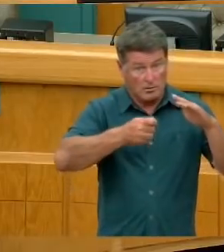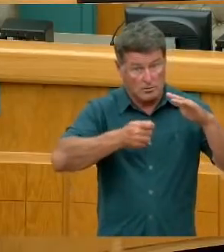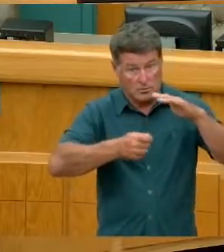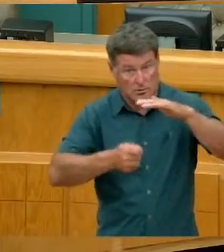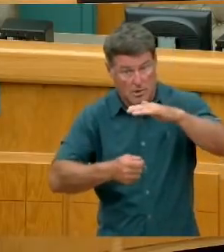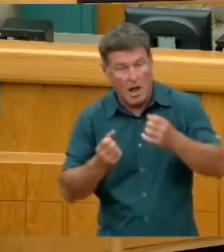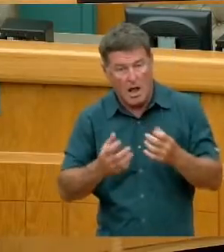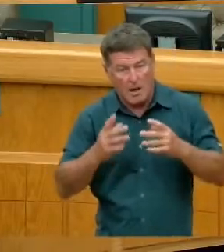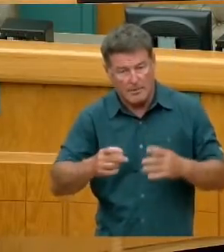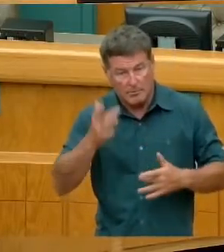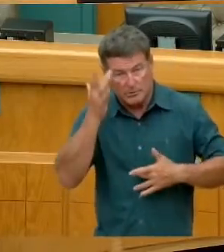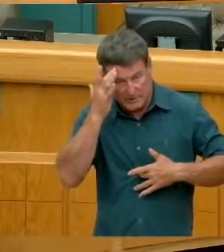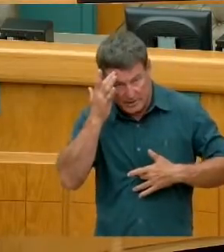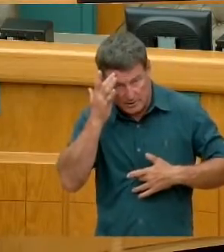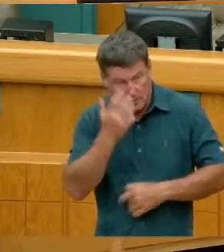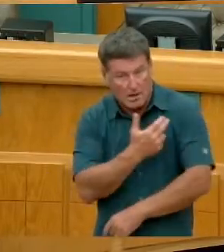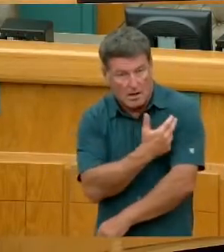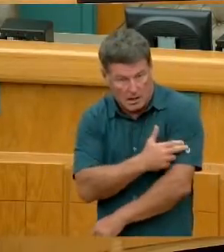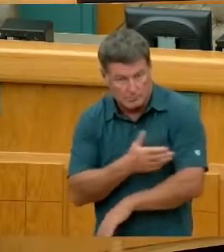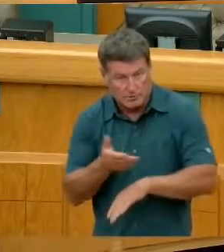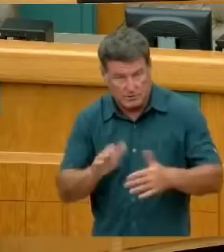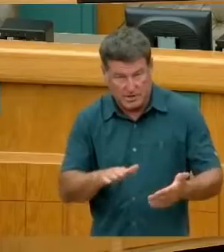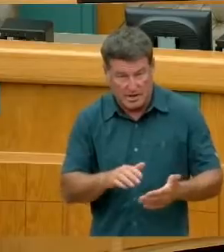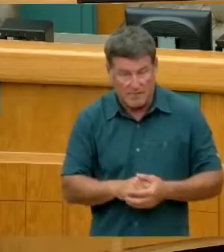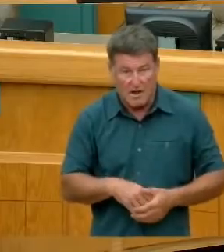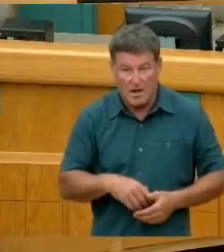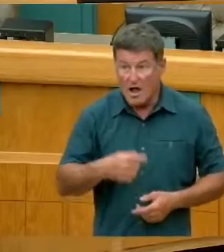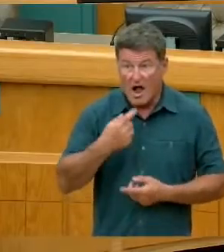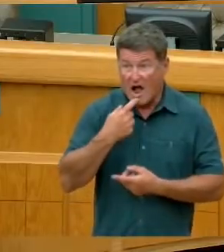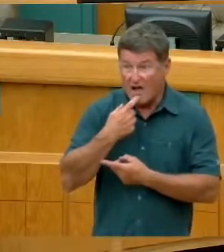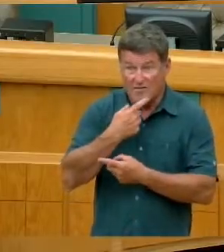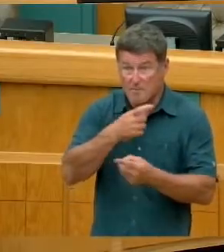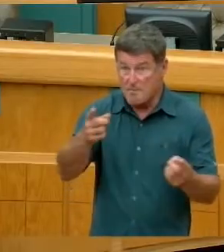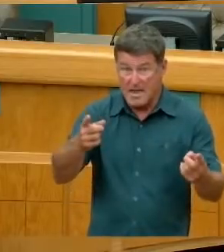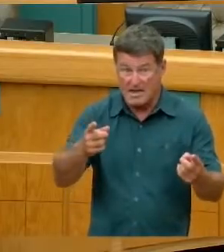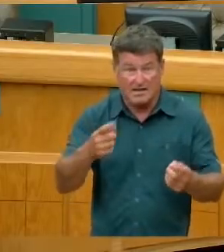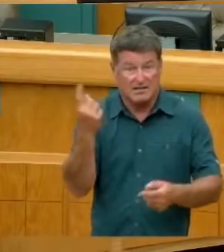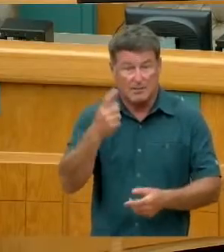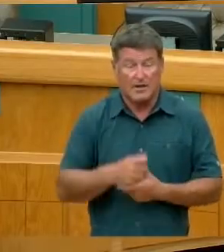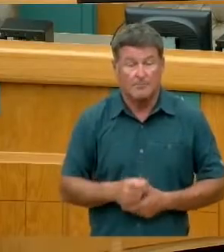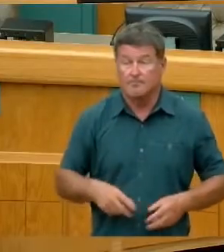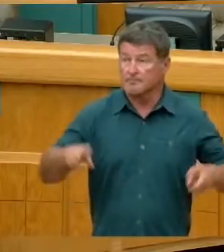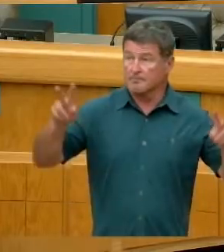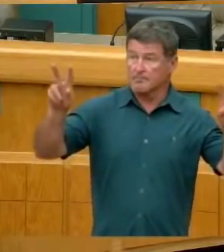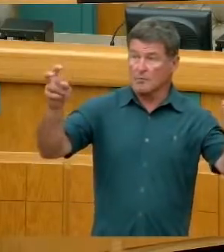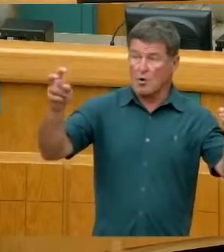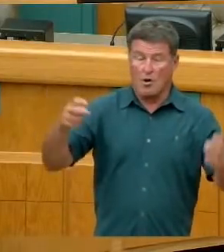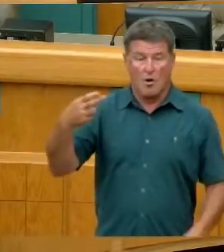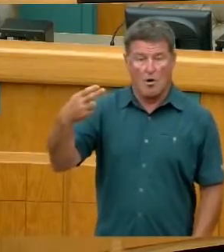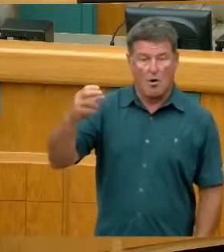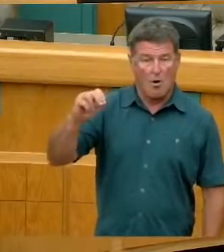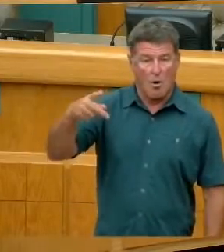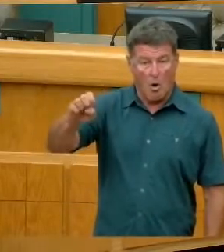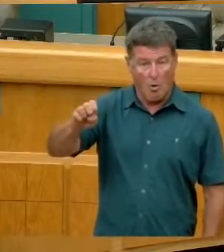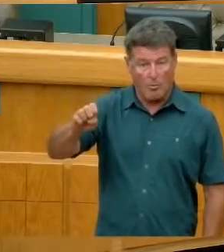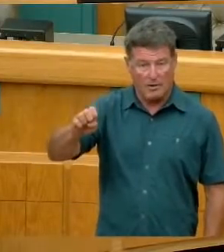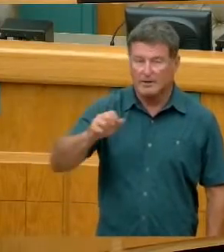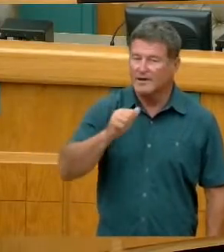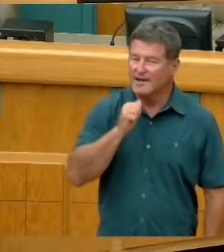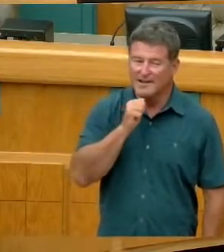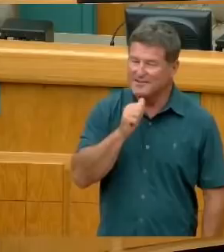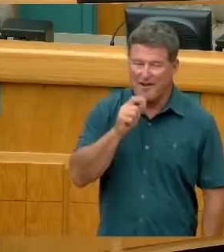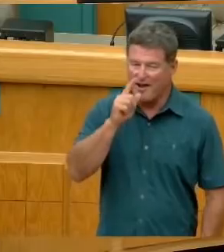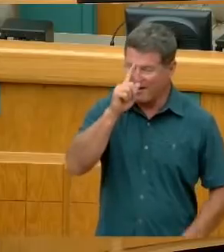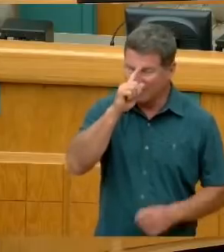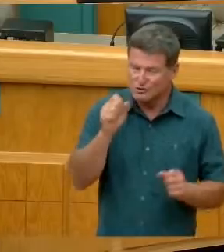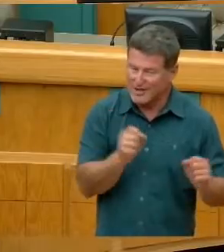and deaths, we've said it many times, hope is not a strategy. And things can get a lot worse before they